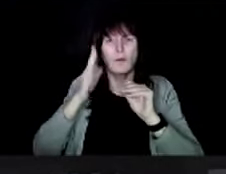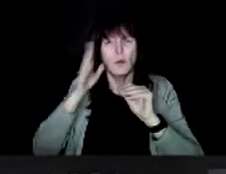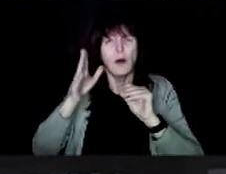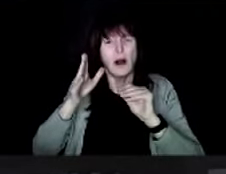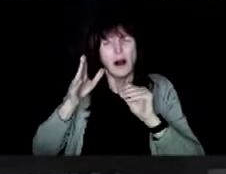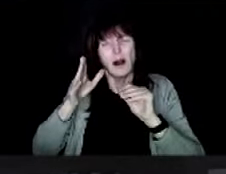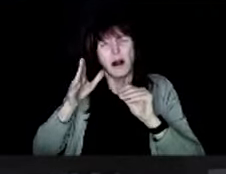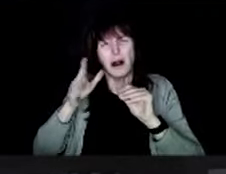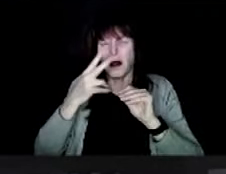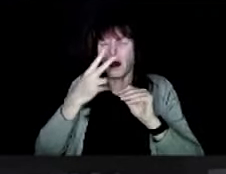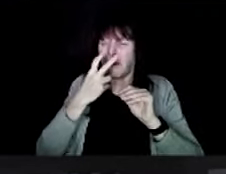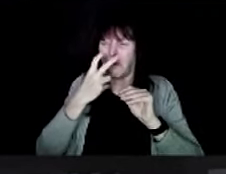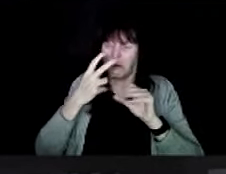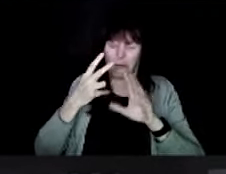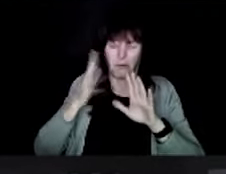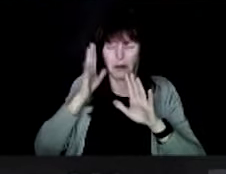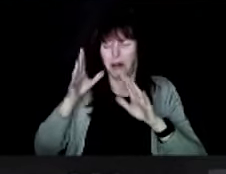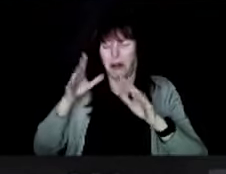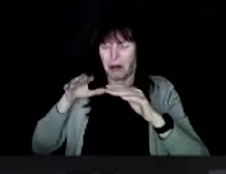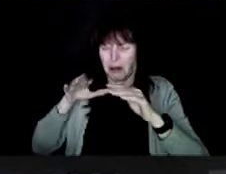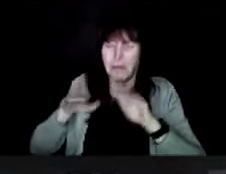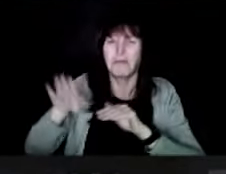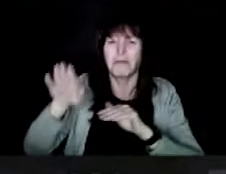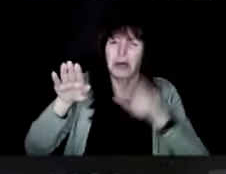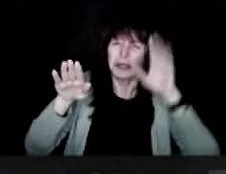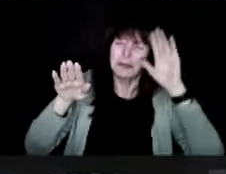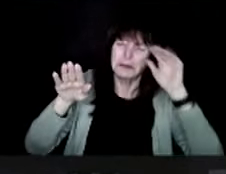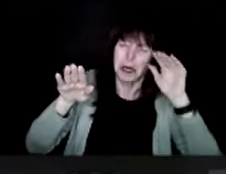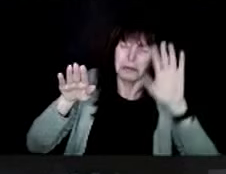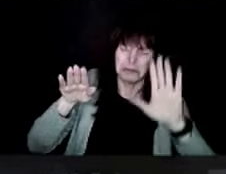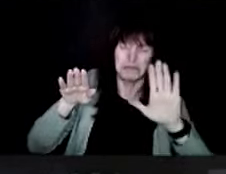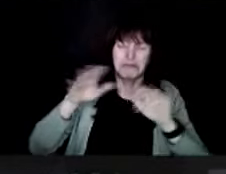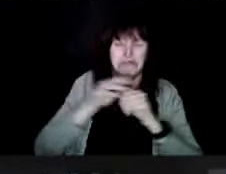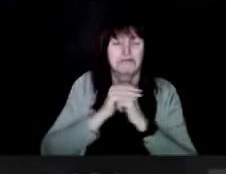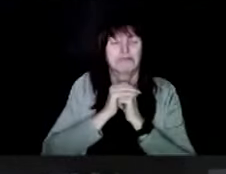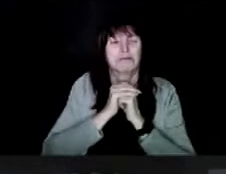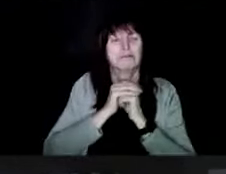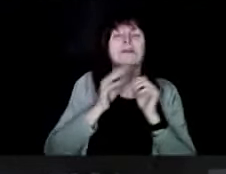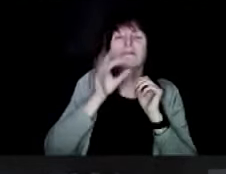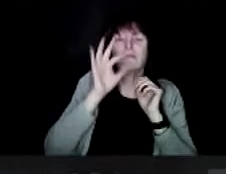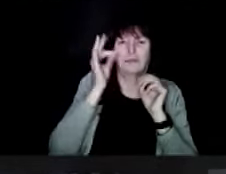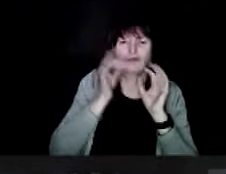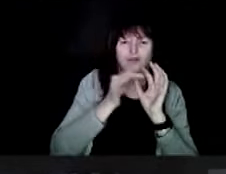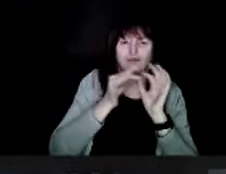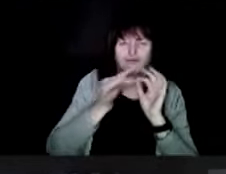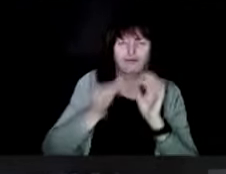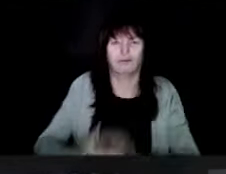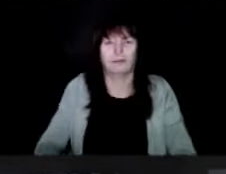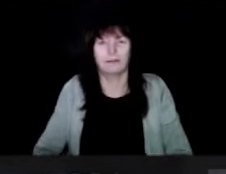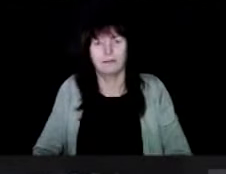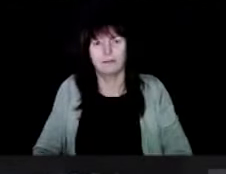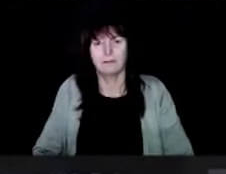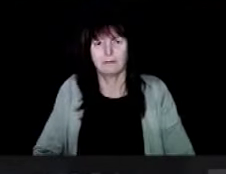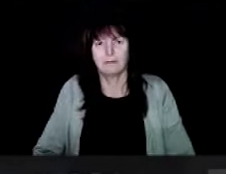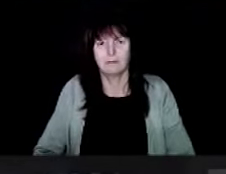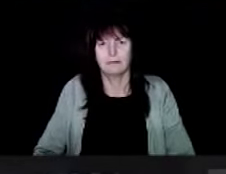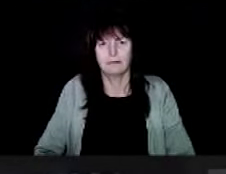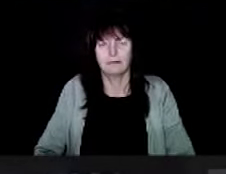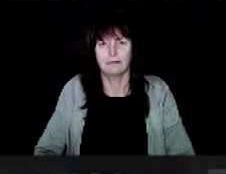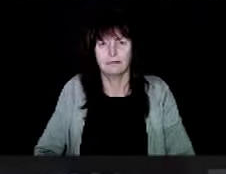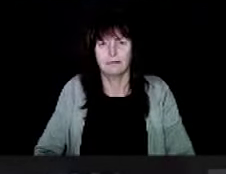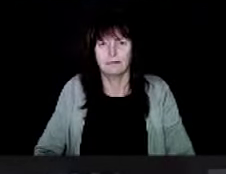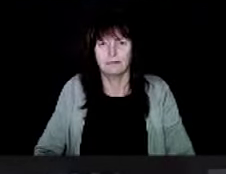et en jugeant la situation depuis l'apparition d'Omicron en Ontario, nous pouvons prévoir que la